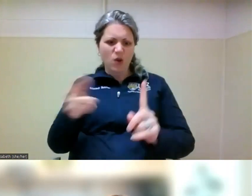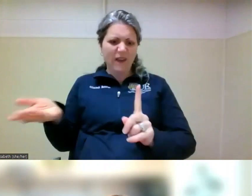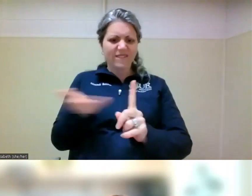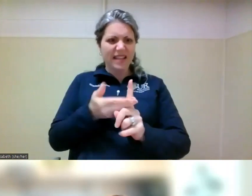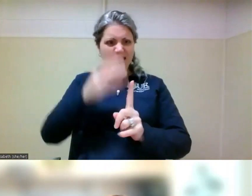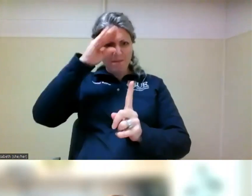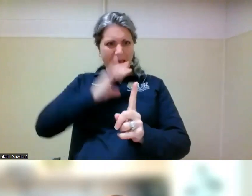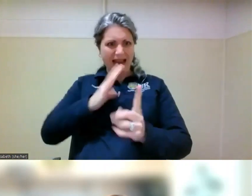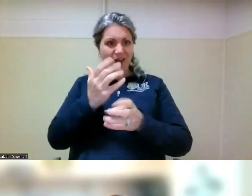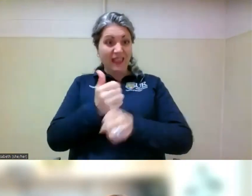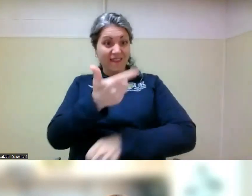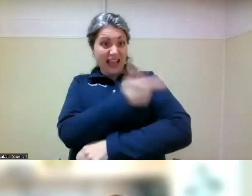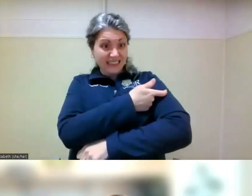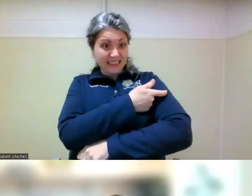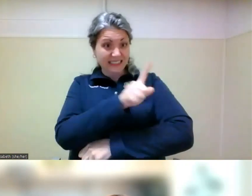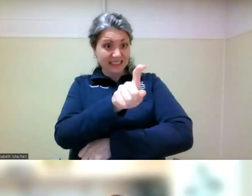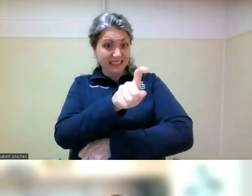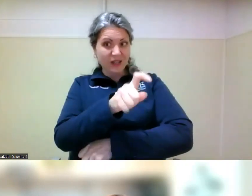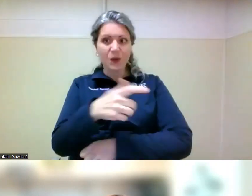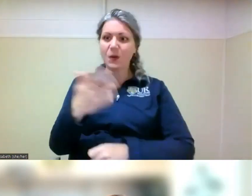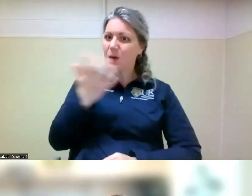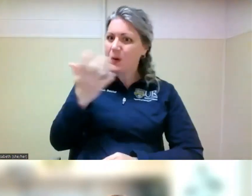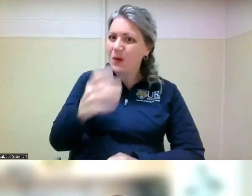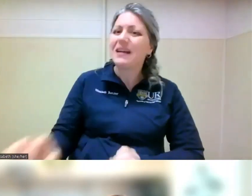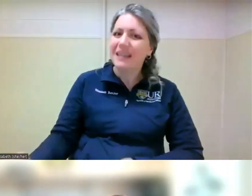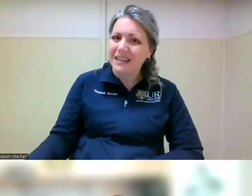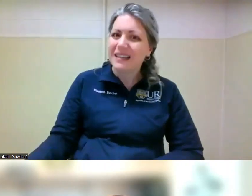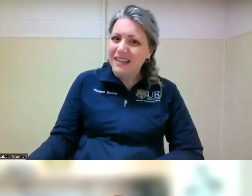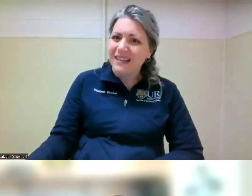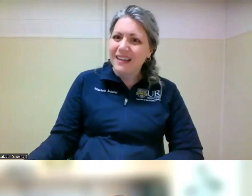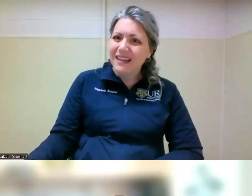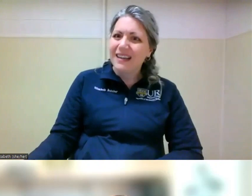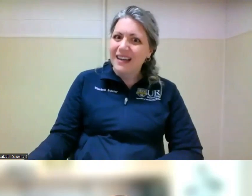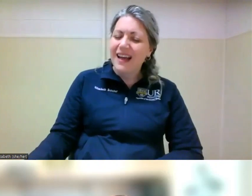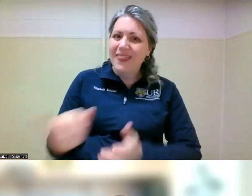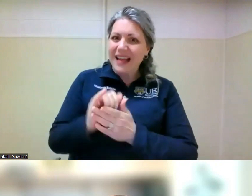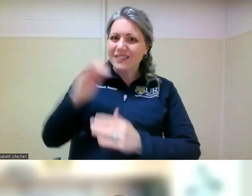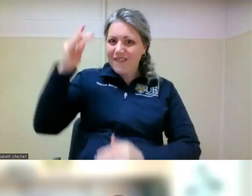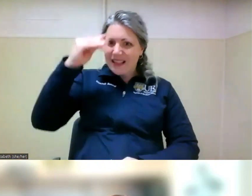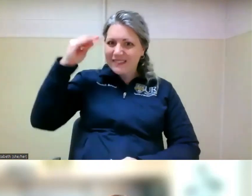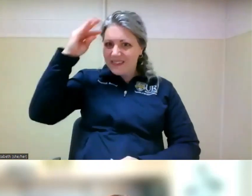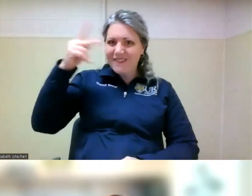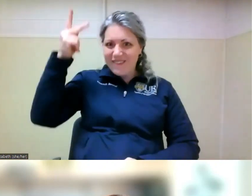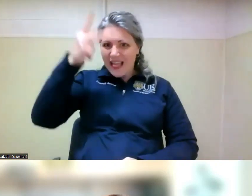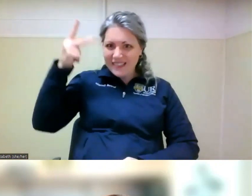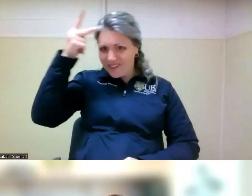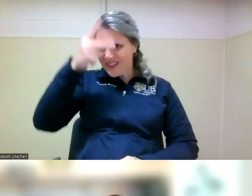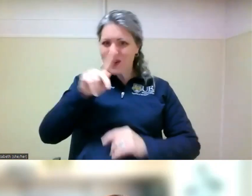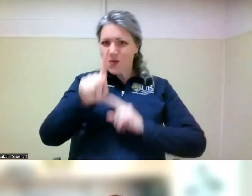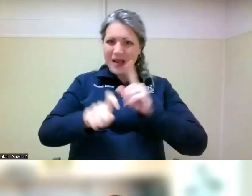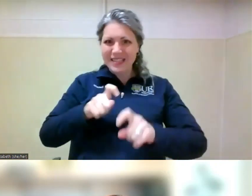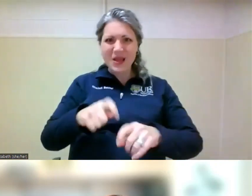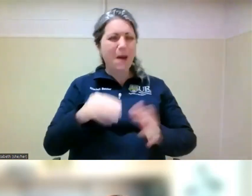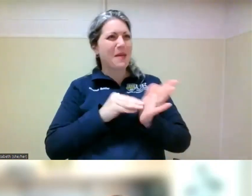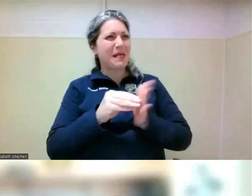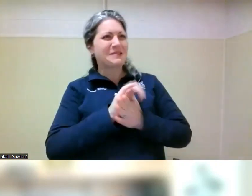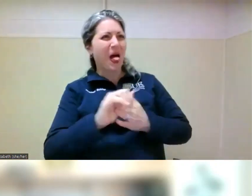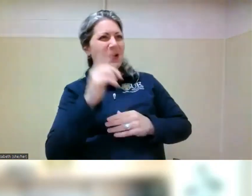vaccine? Boy, that's like a philosophical question, right? $1 million